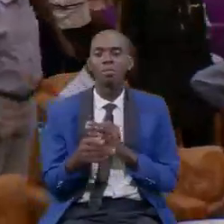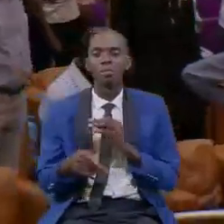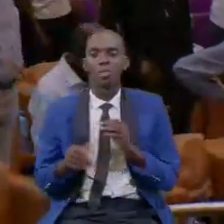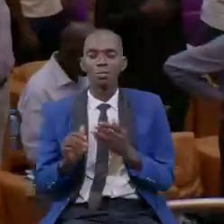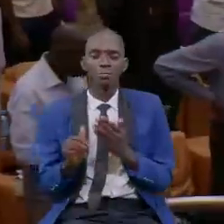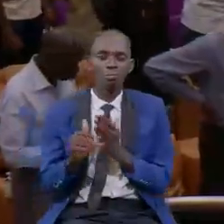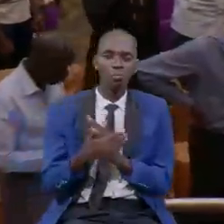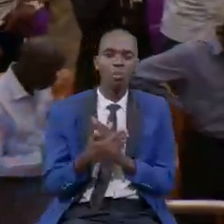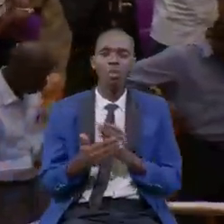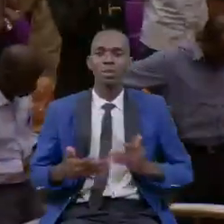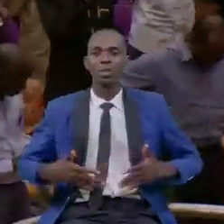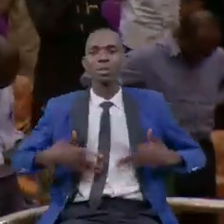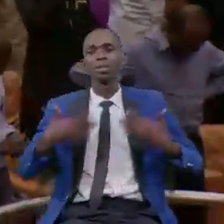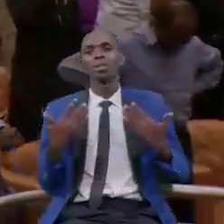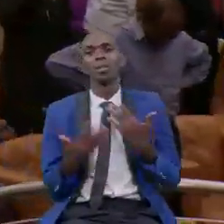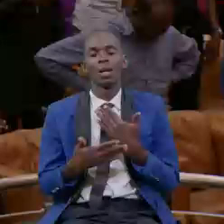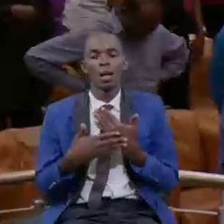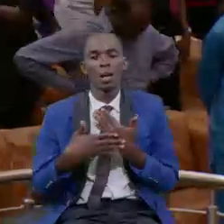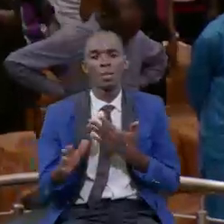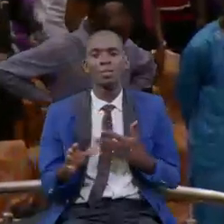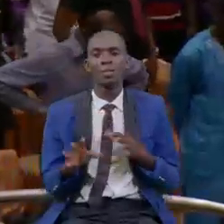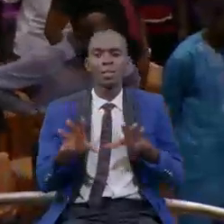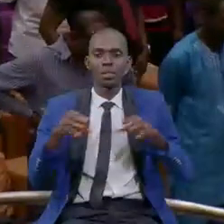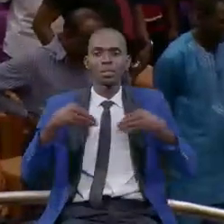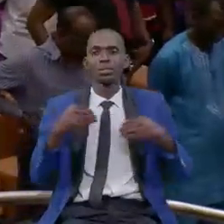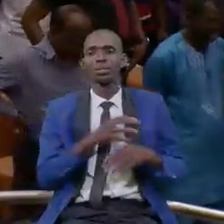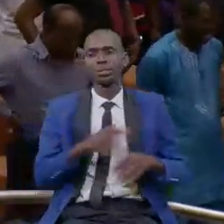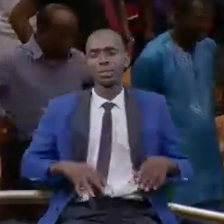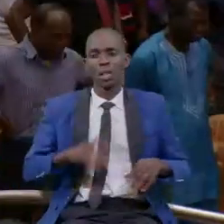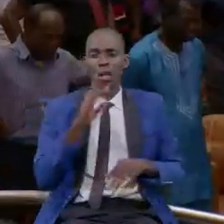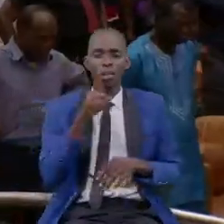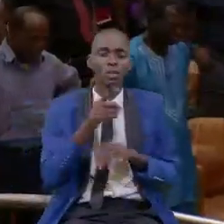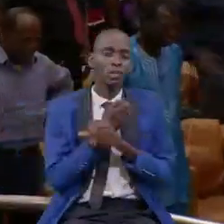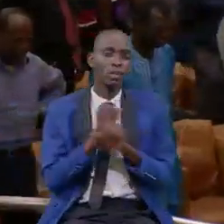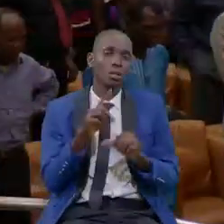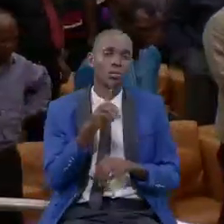lifestyle after that salvation. Are you saved?